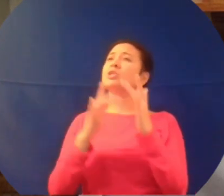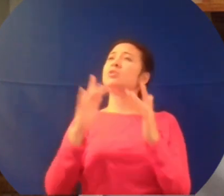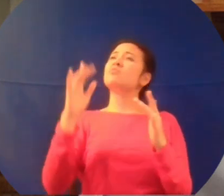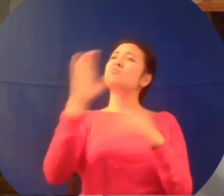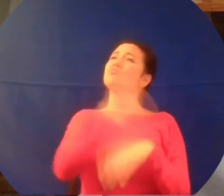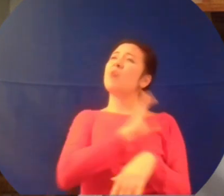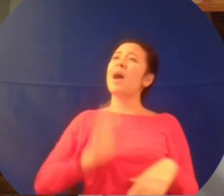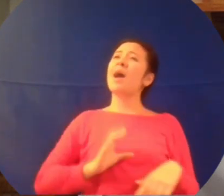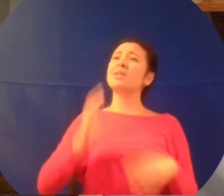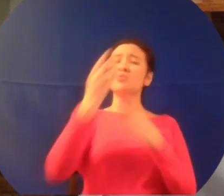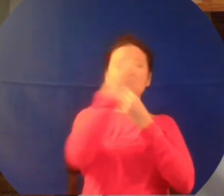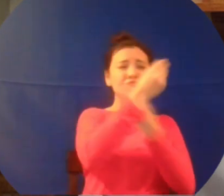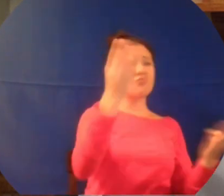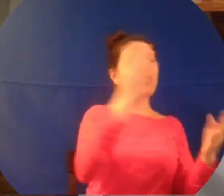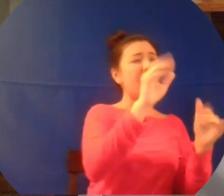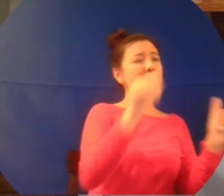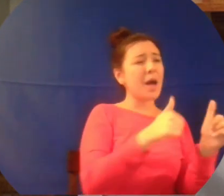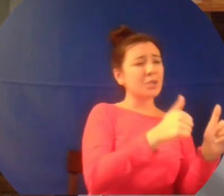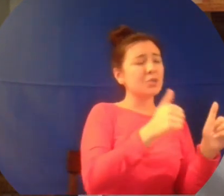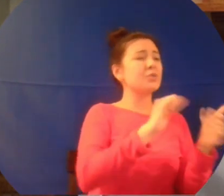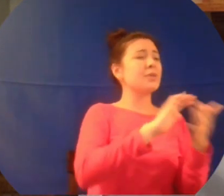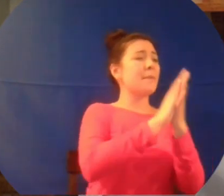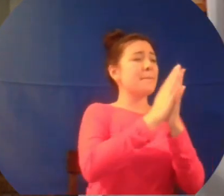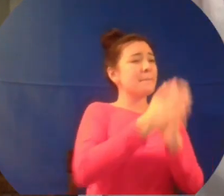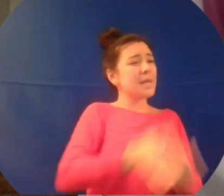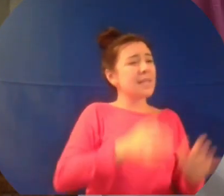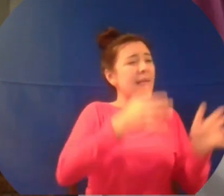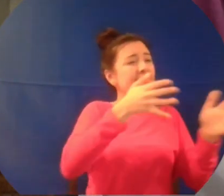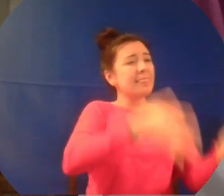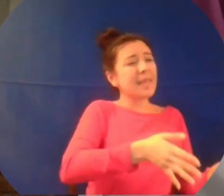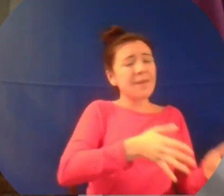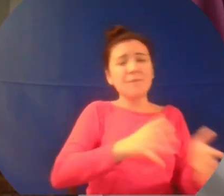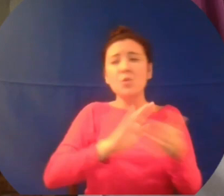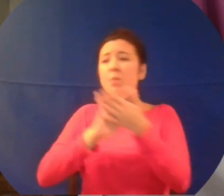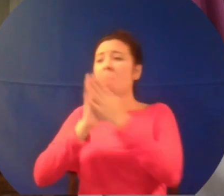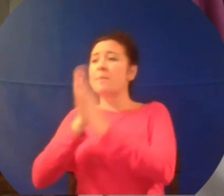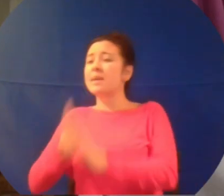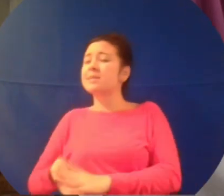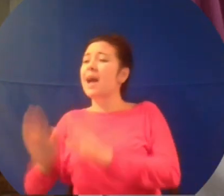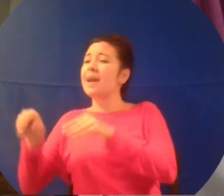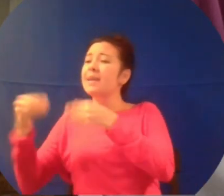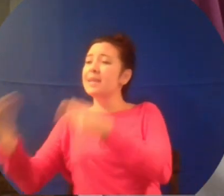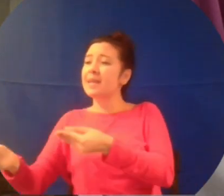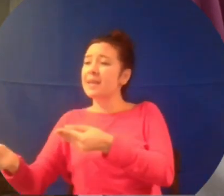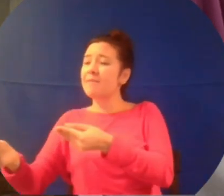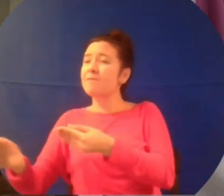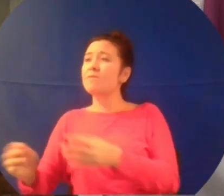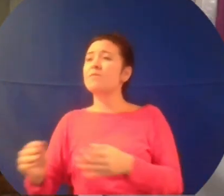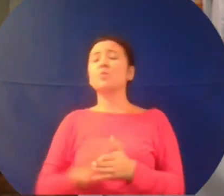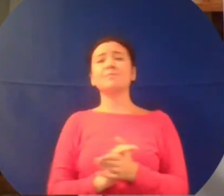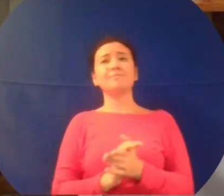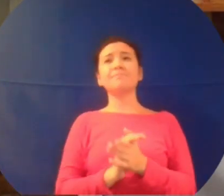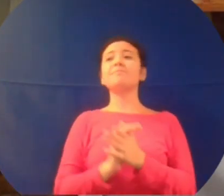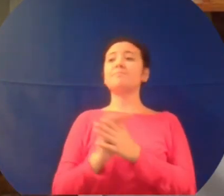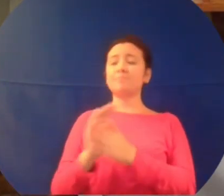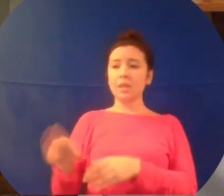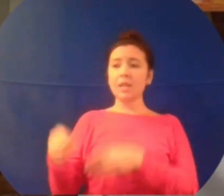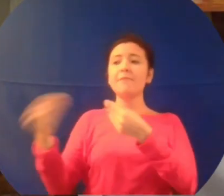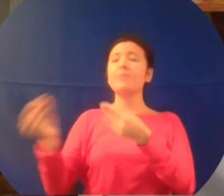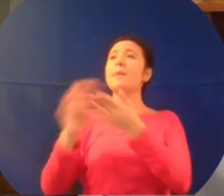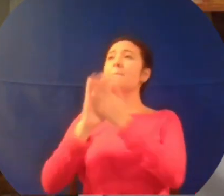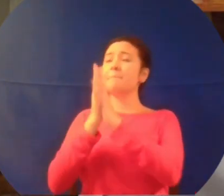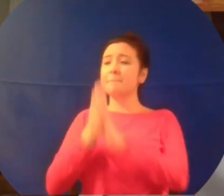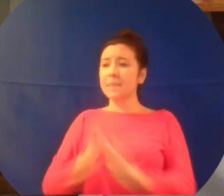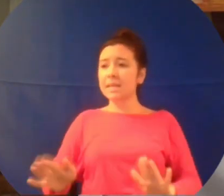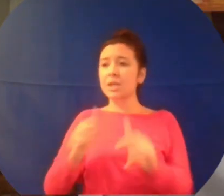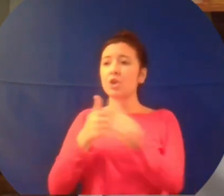"Peace I leave you, my peace I give you," look not on our sins, but on the faith of your church, and graciously grant her peace and unity in accordance